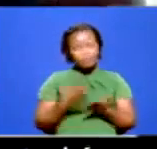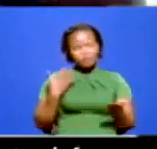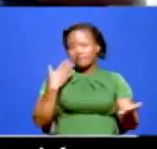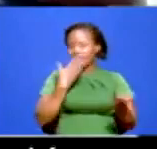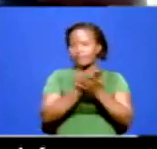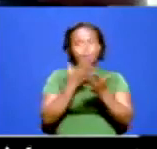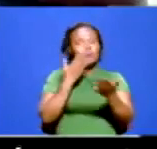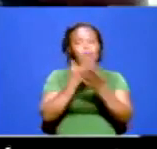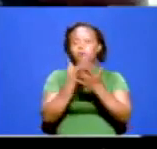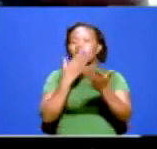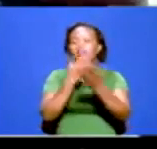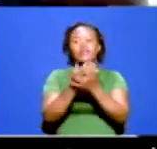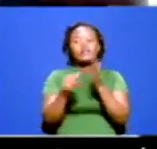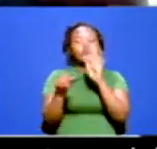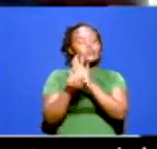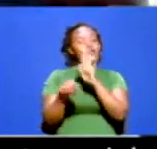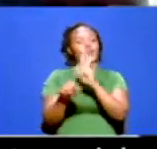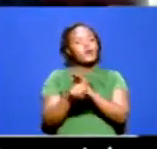much. Sorry. That was easy.